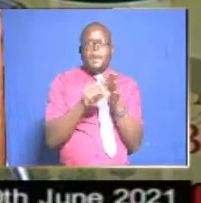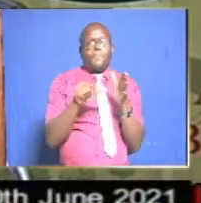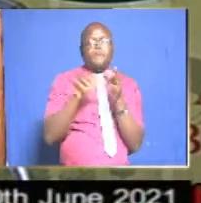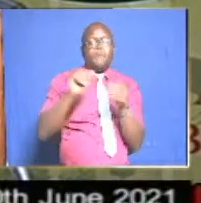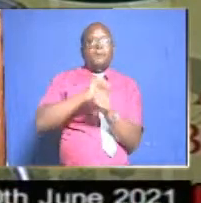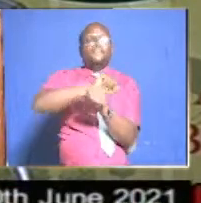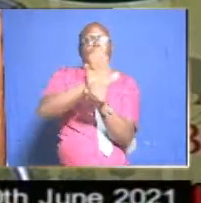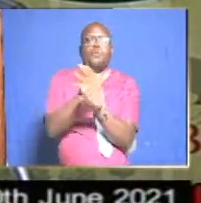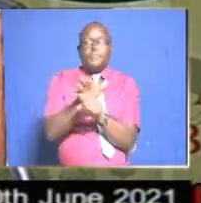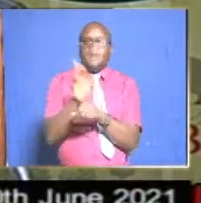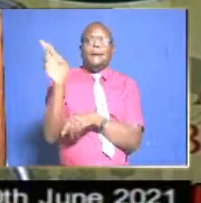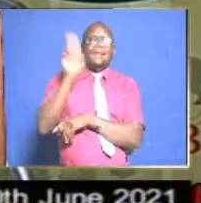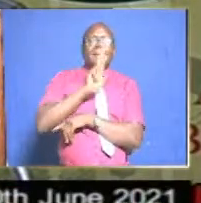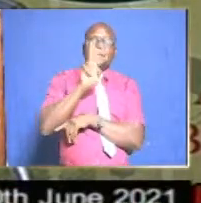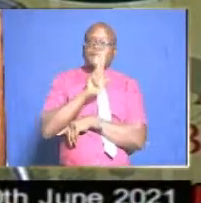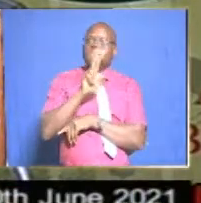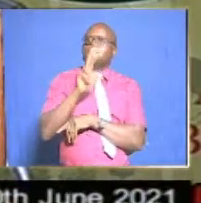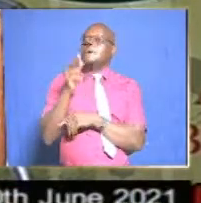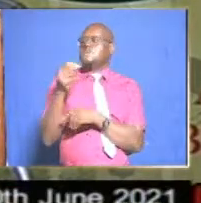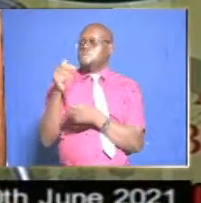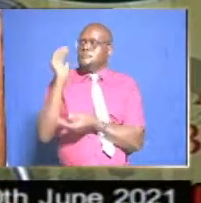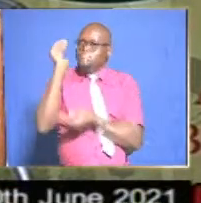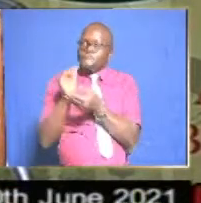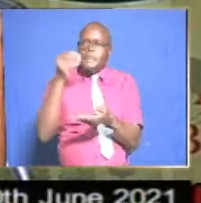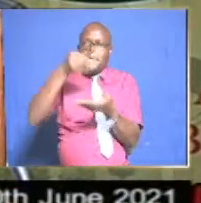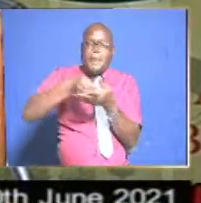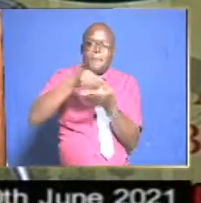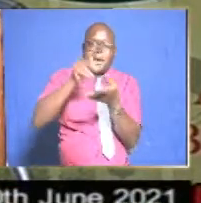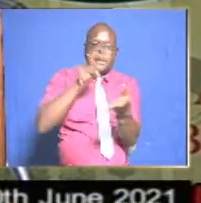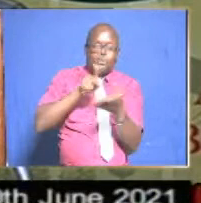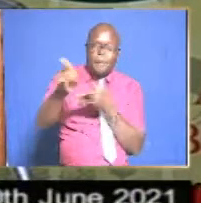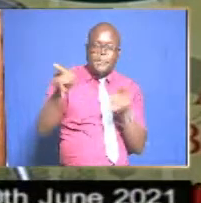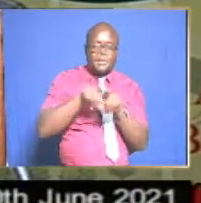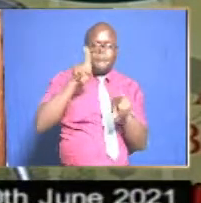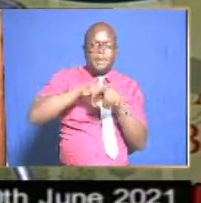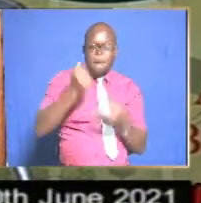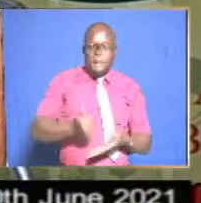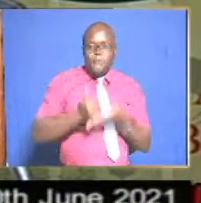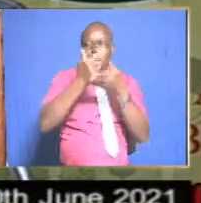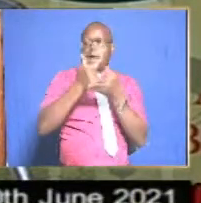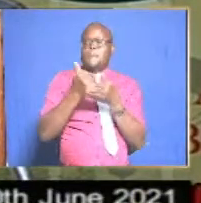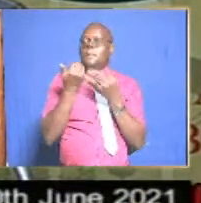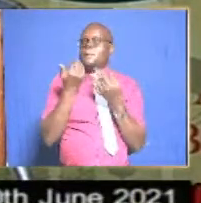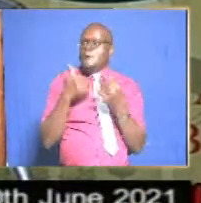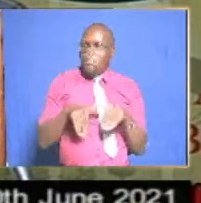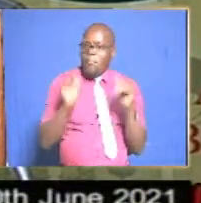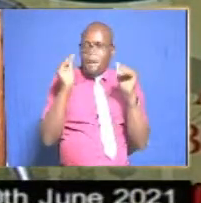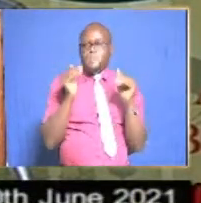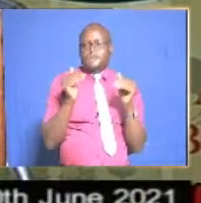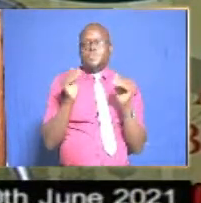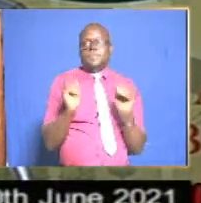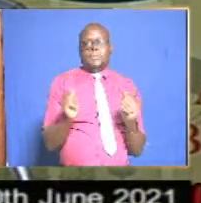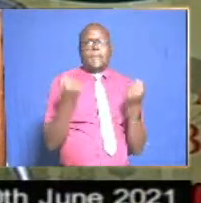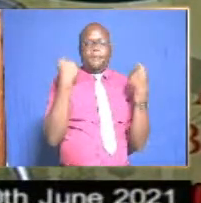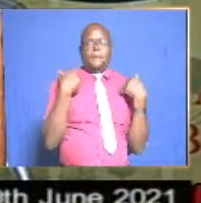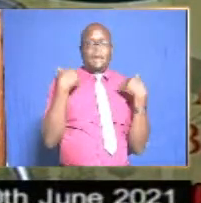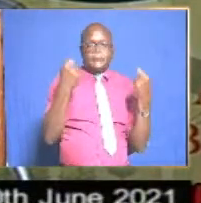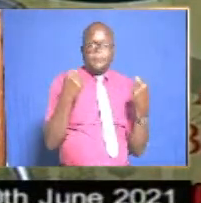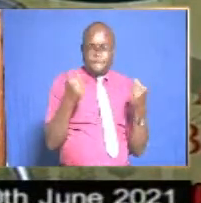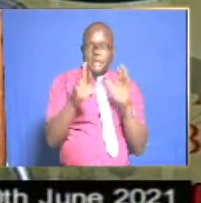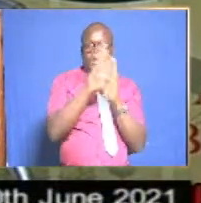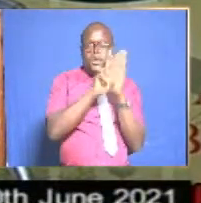risk, enhance liquidity to businesses, as well as facilitate compliance with health and safety protocols. As a